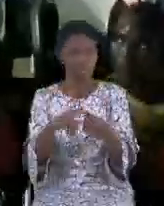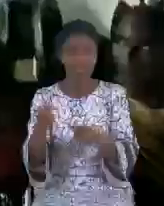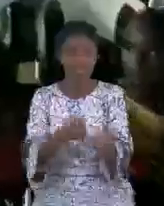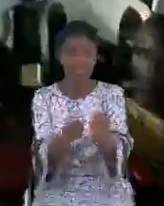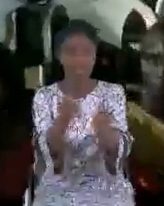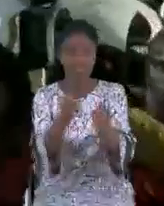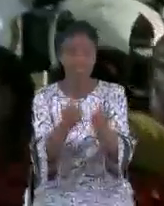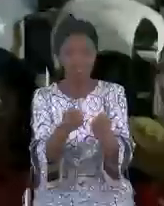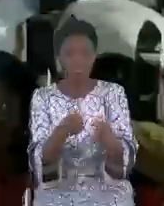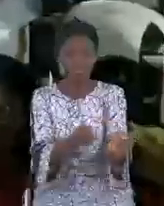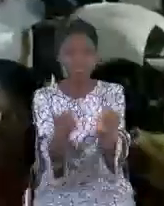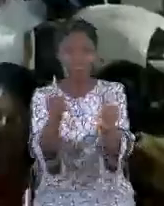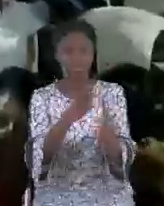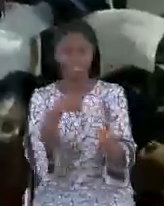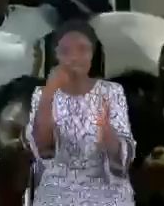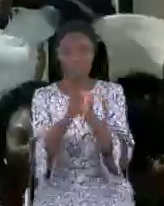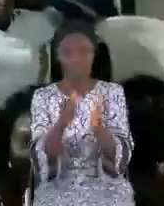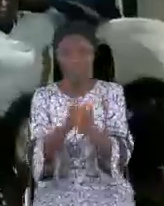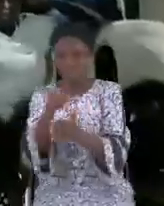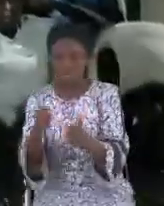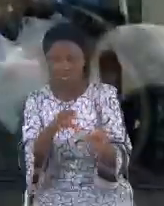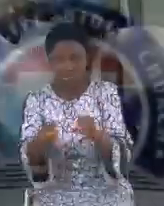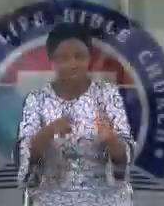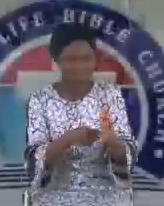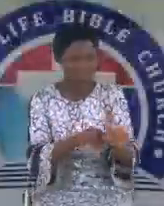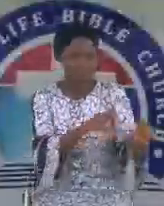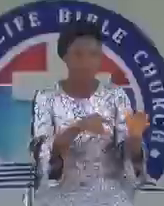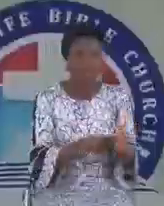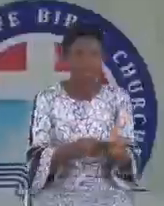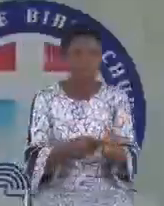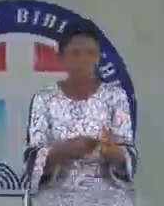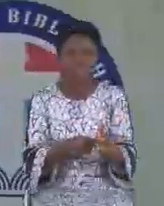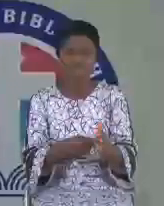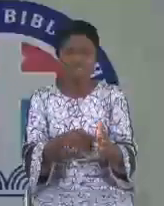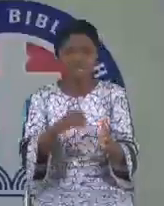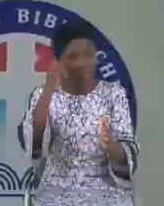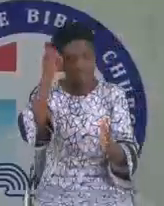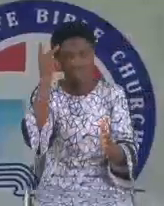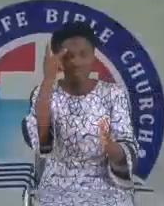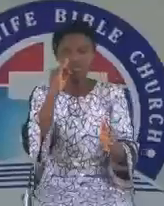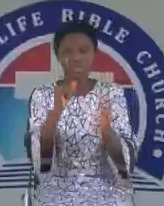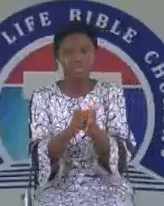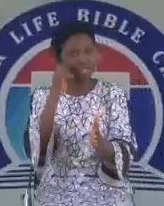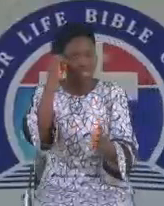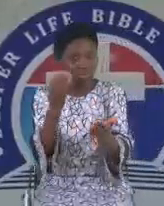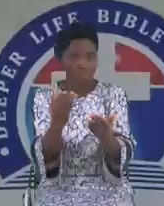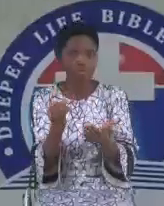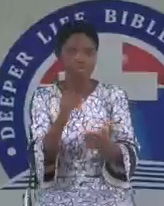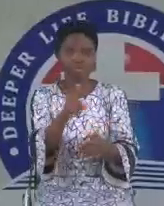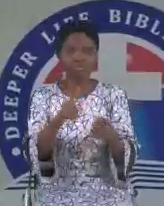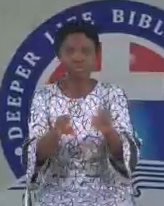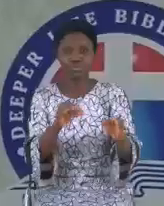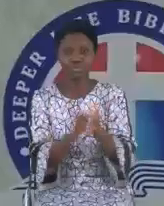know his purpose. He wants you to do that so that he can have a claim on you and say, he